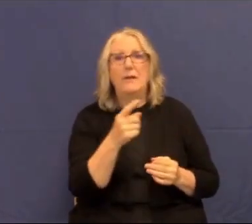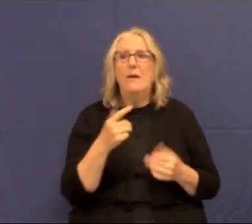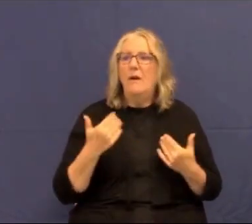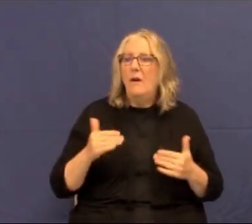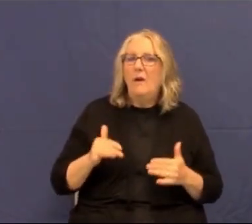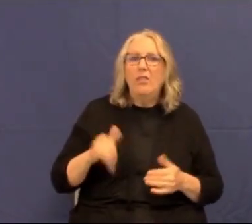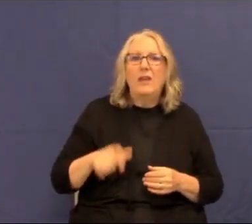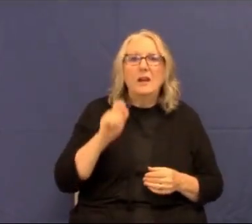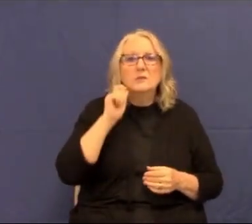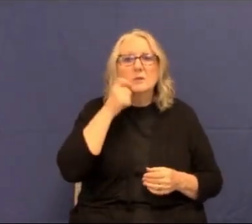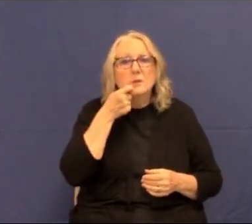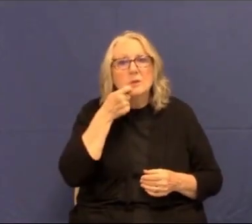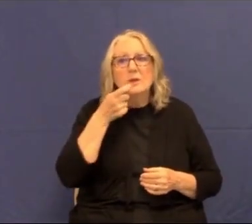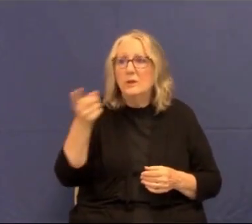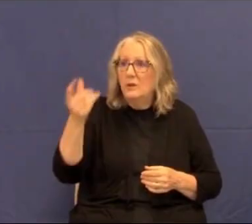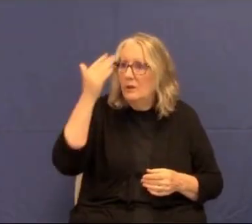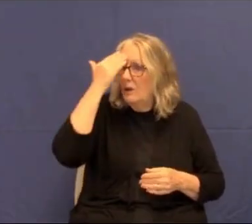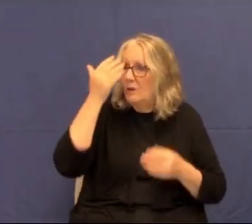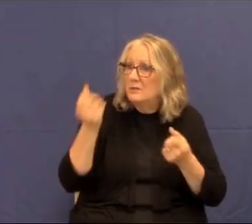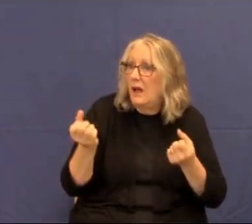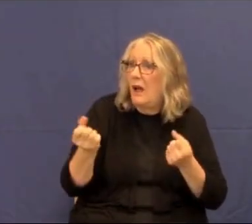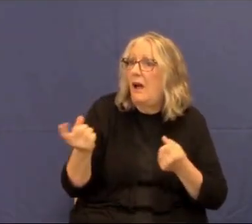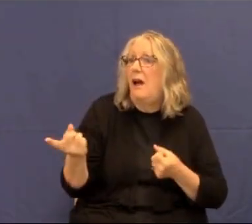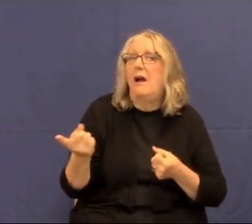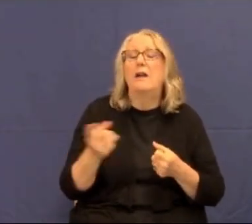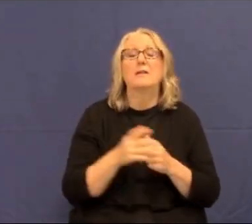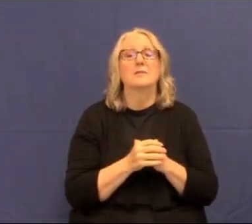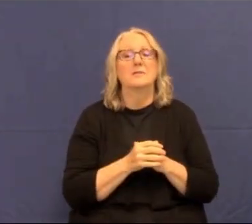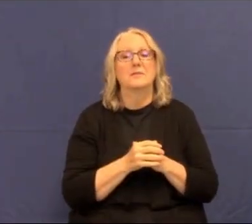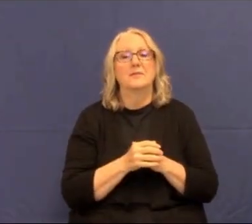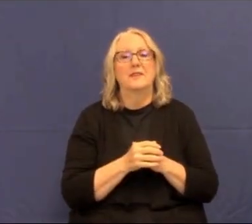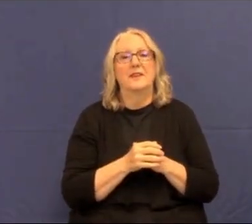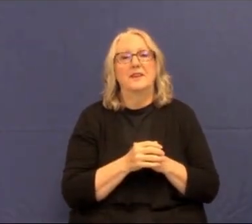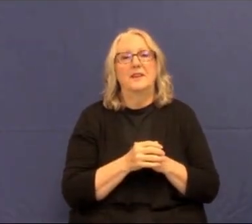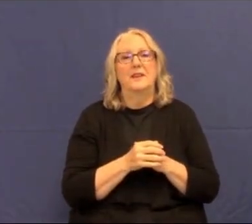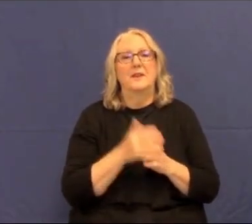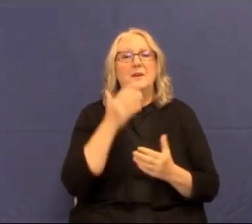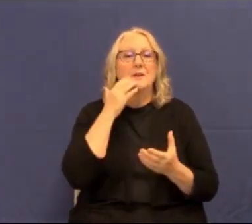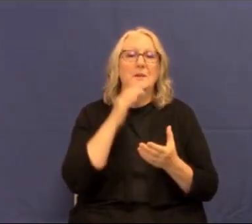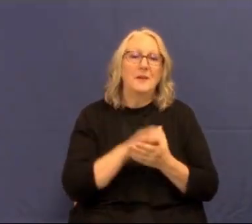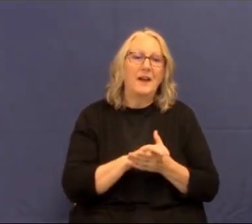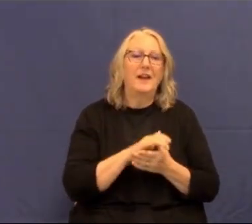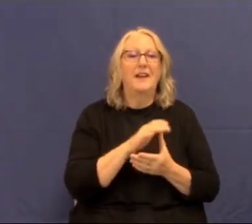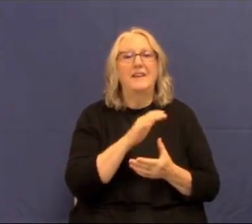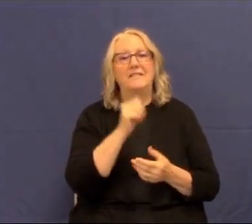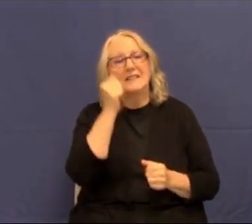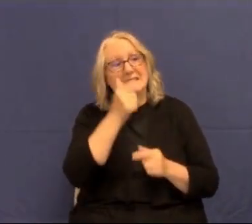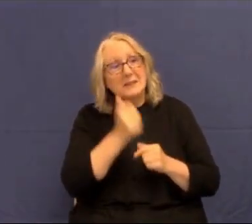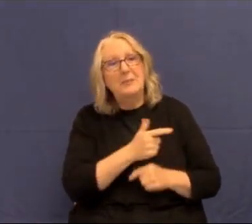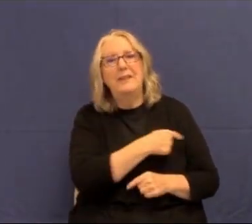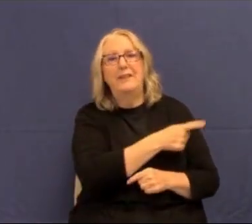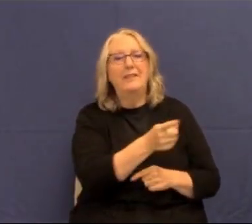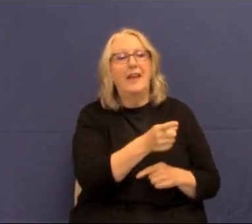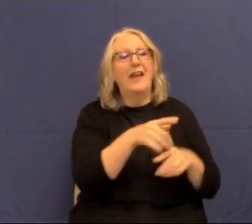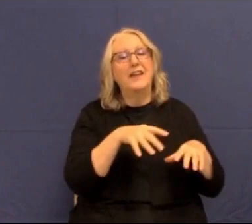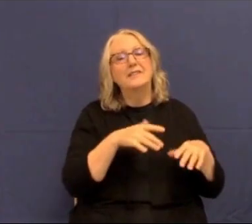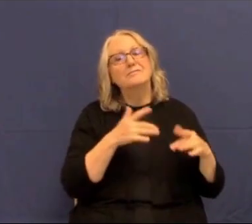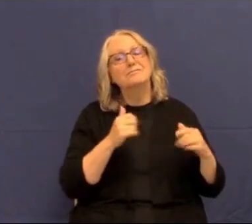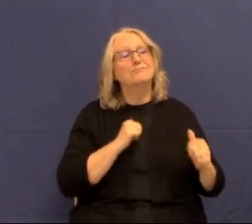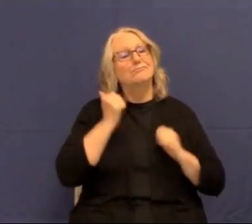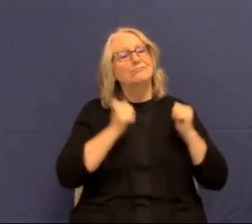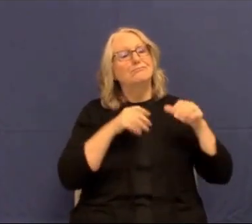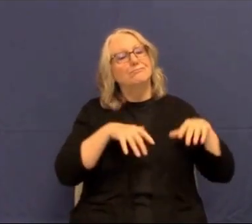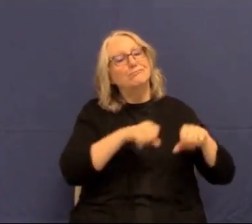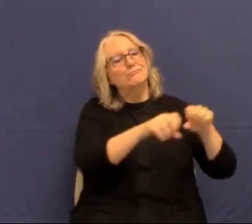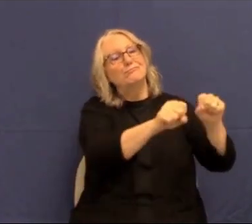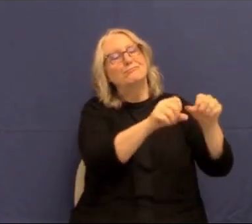it was so cool that I knew sign language. And my wife's like siblings, they've even taken it upon